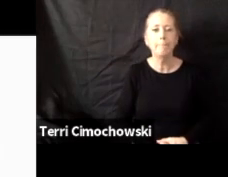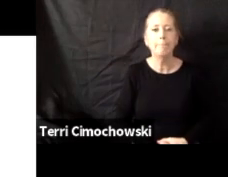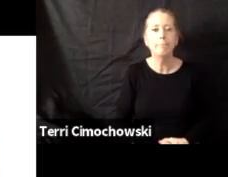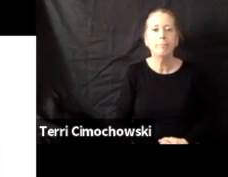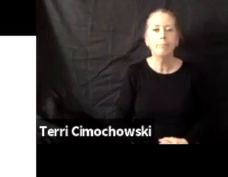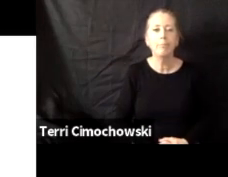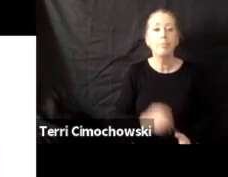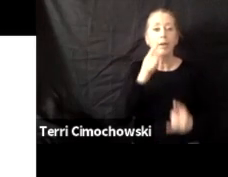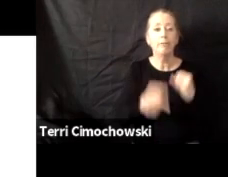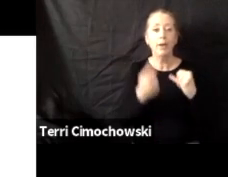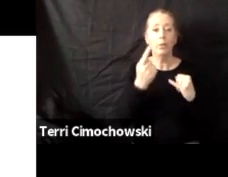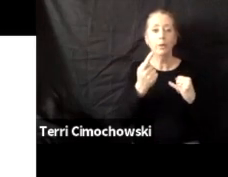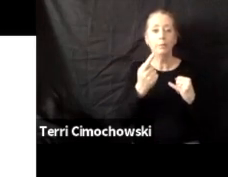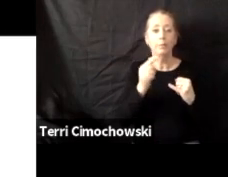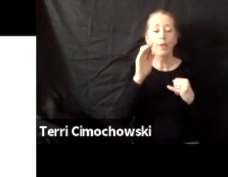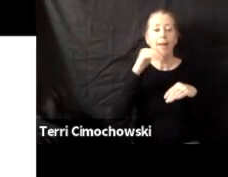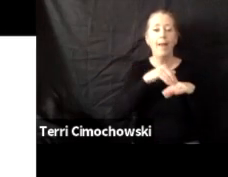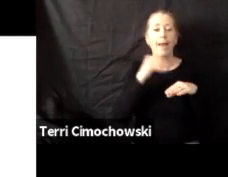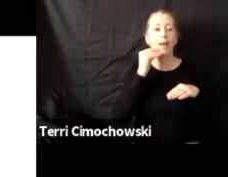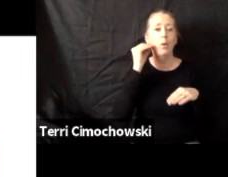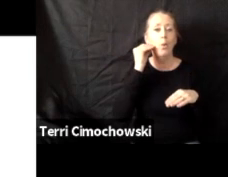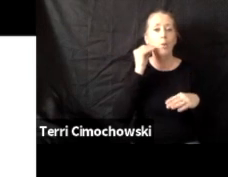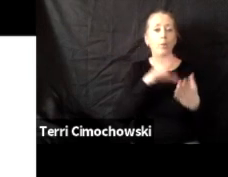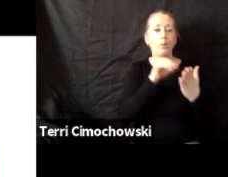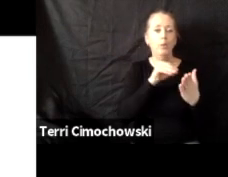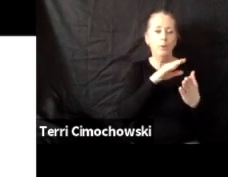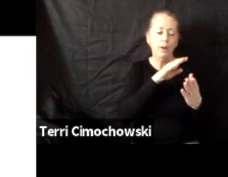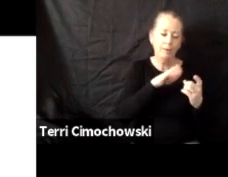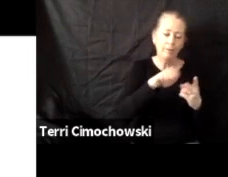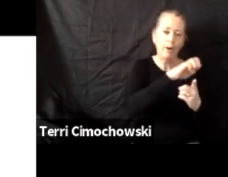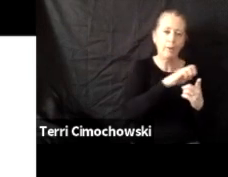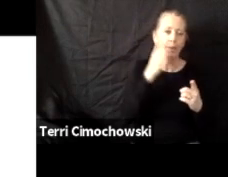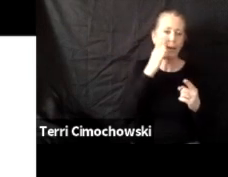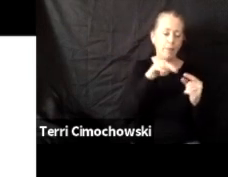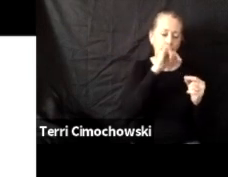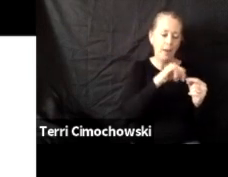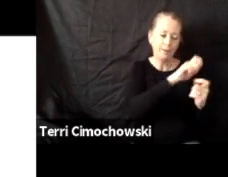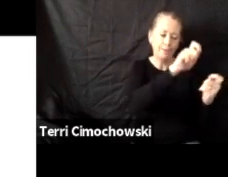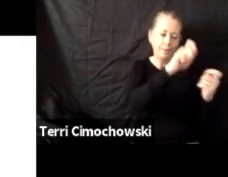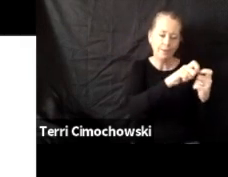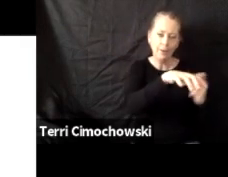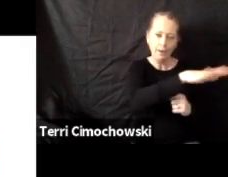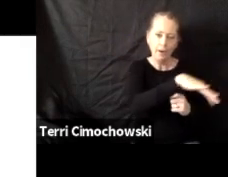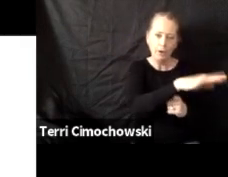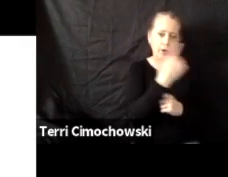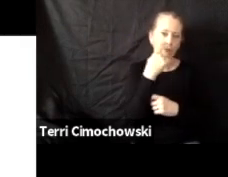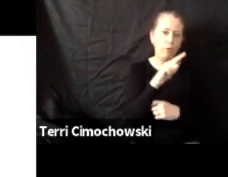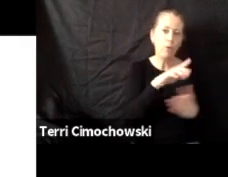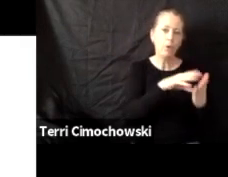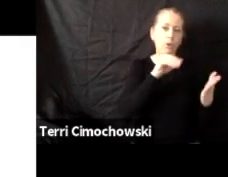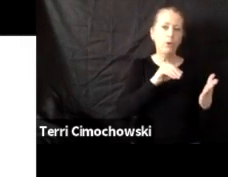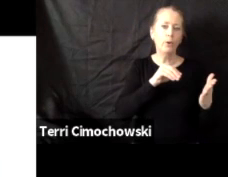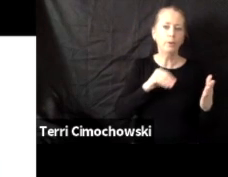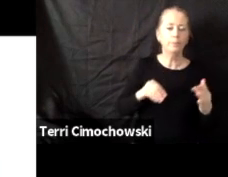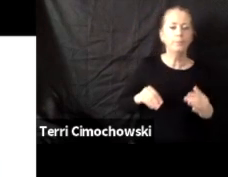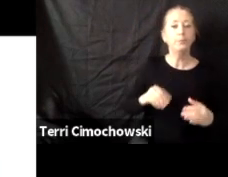The final one is really that at-home learning environment, and thinking about having that designated space for learning.